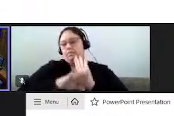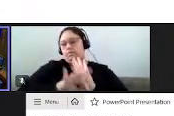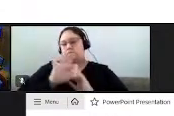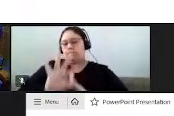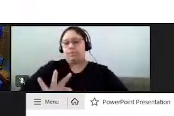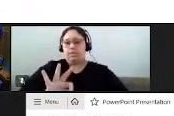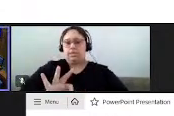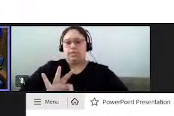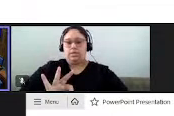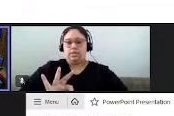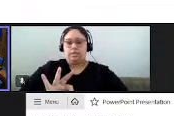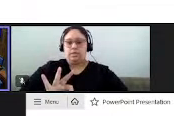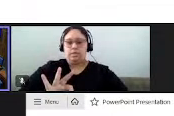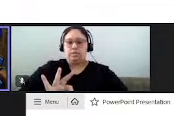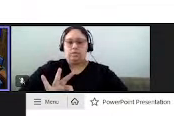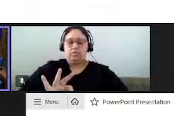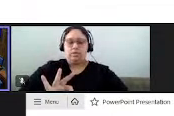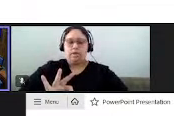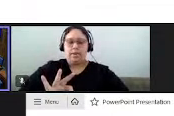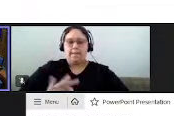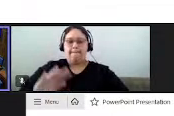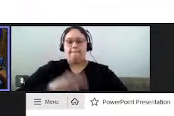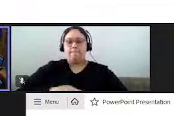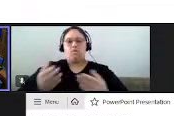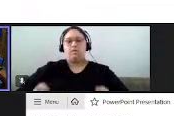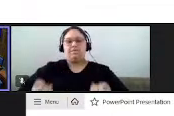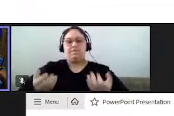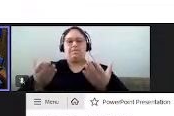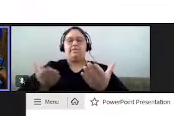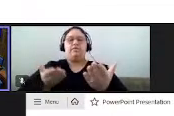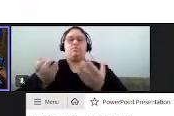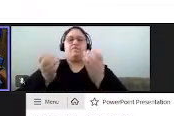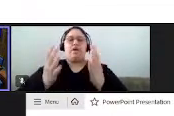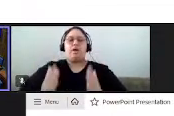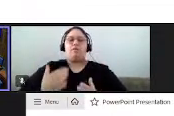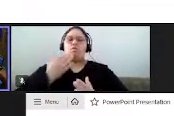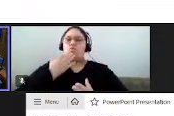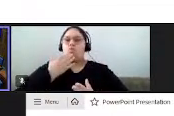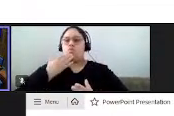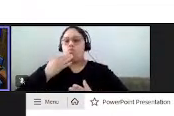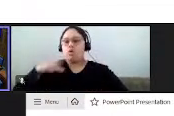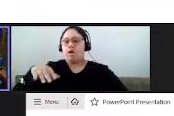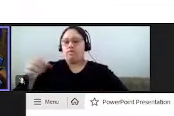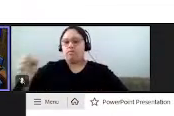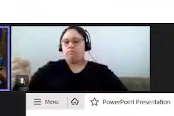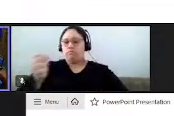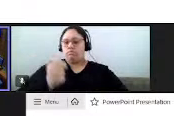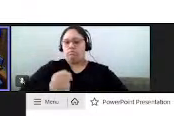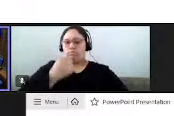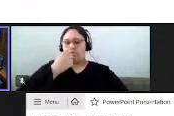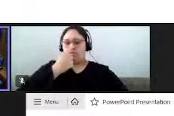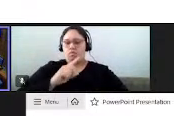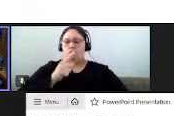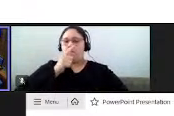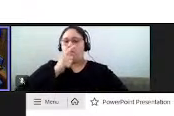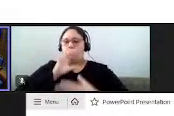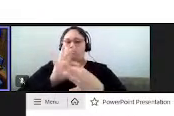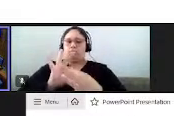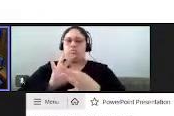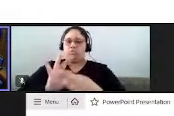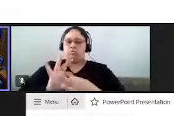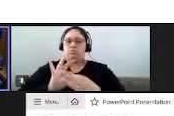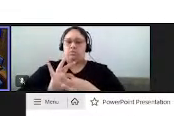3, on the service provider that was not appointed for the public